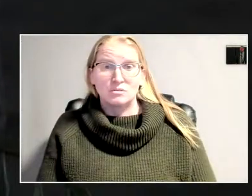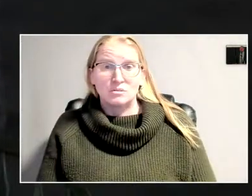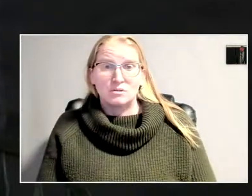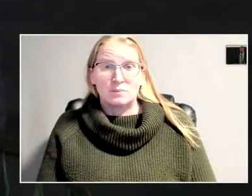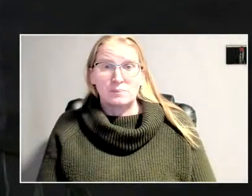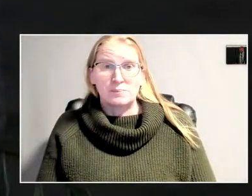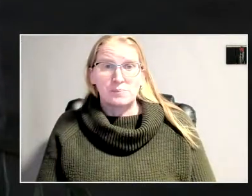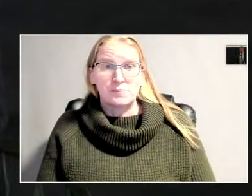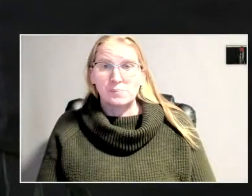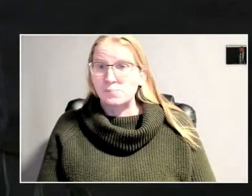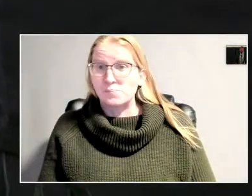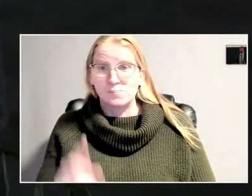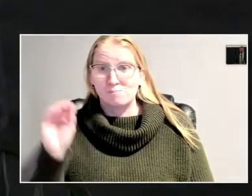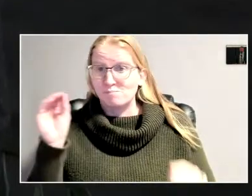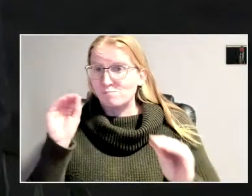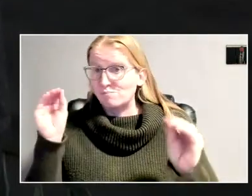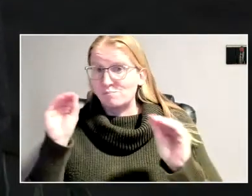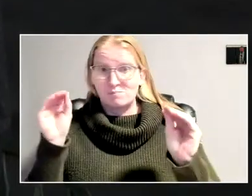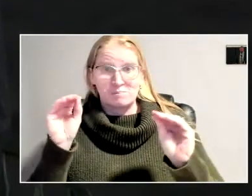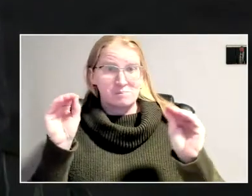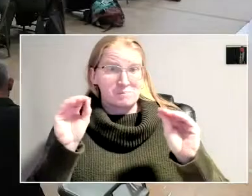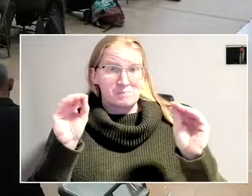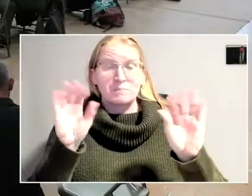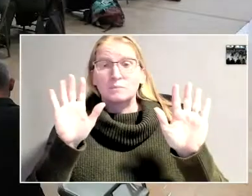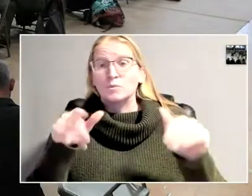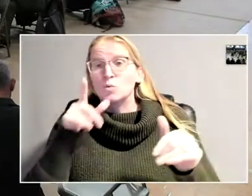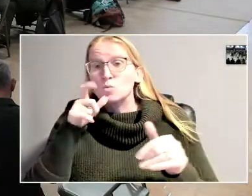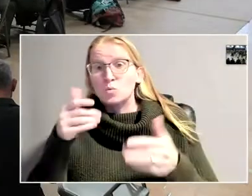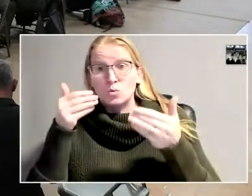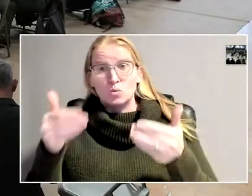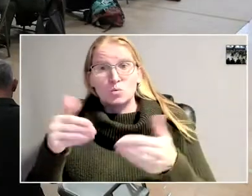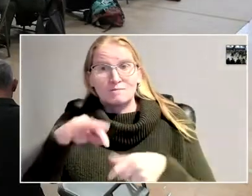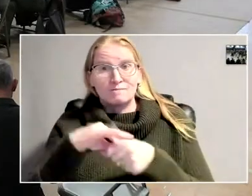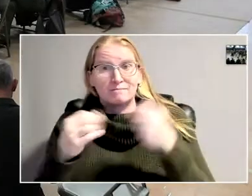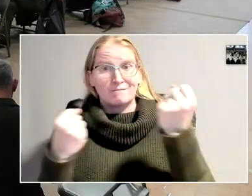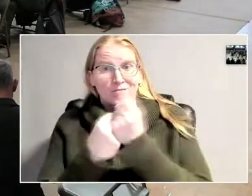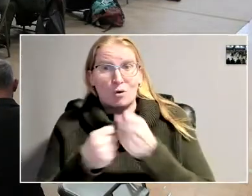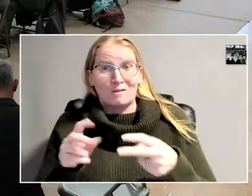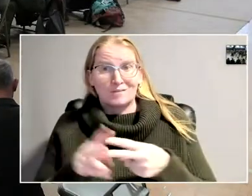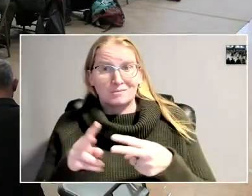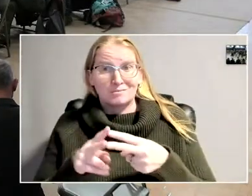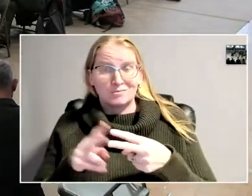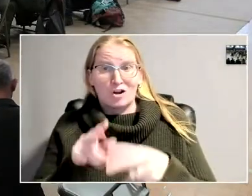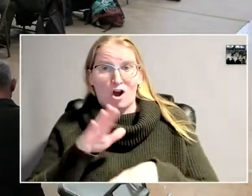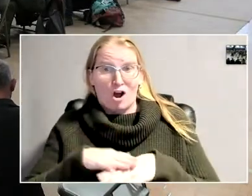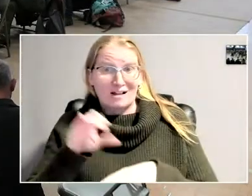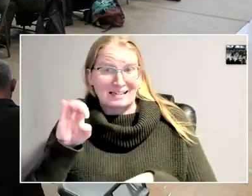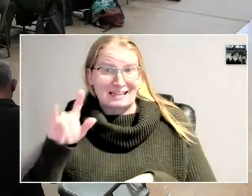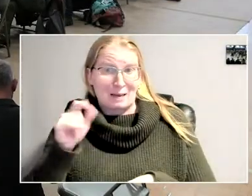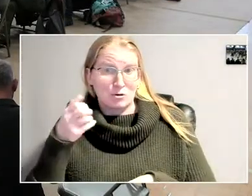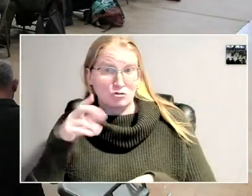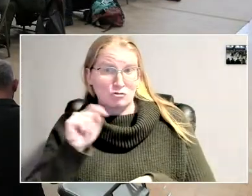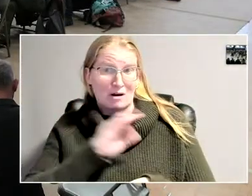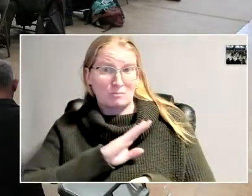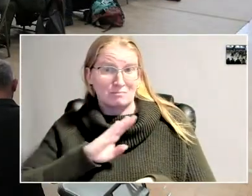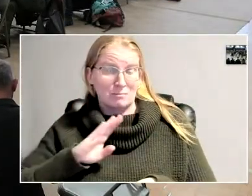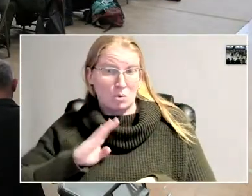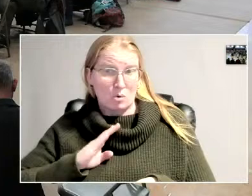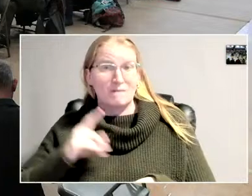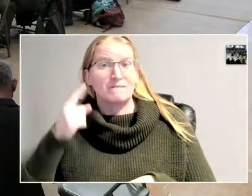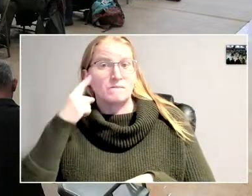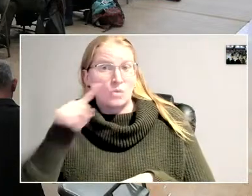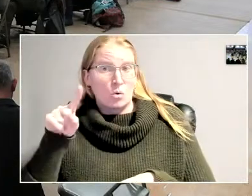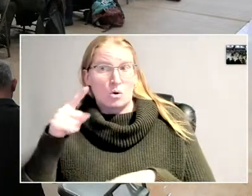seeing none all those in favor of George Herzog and Sam Stevens serving on Capital grants review board for uh